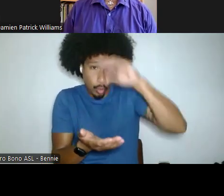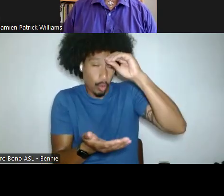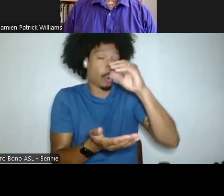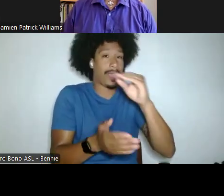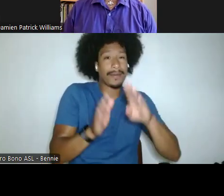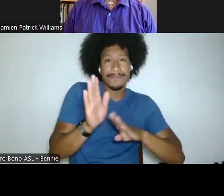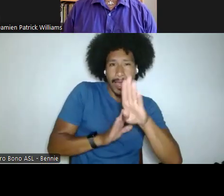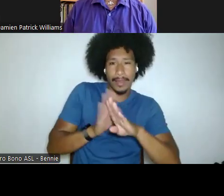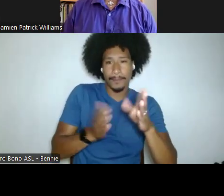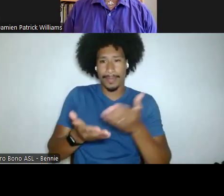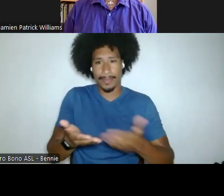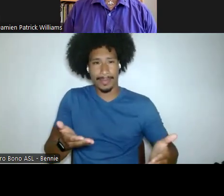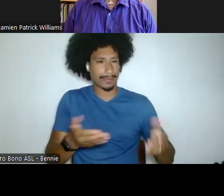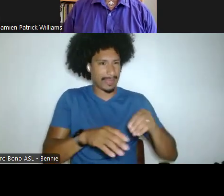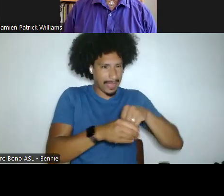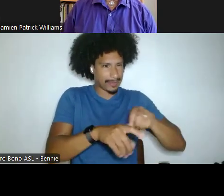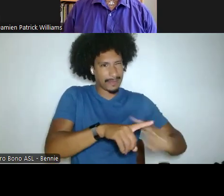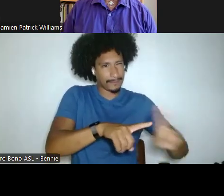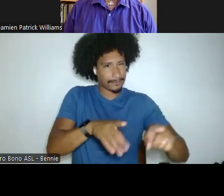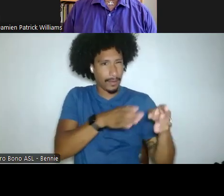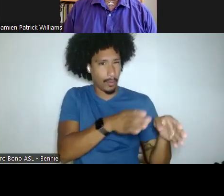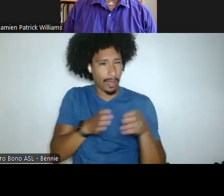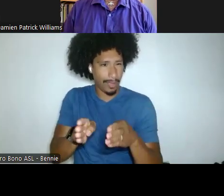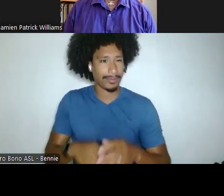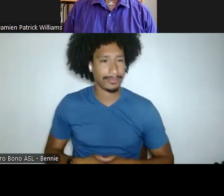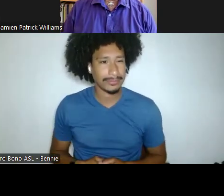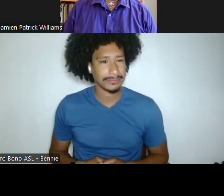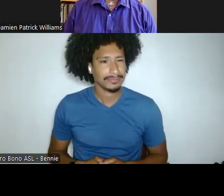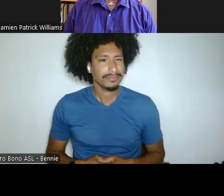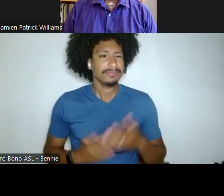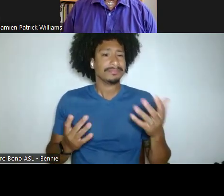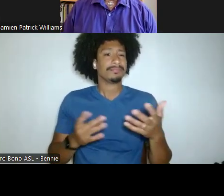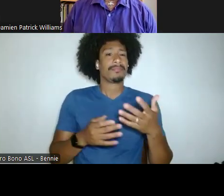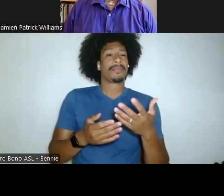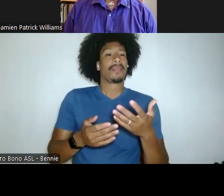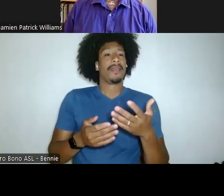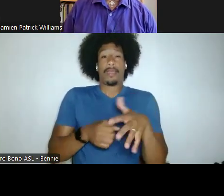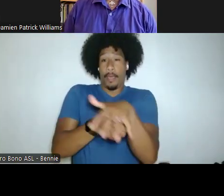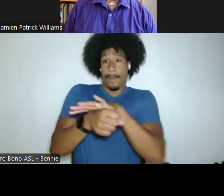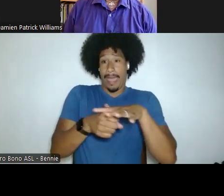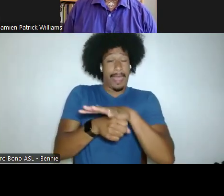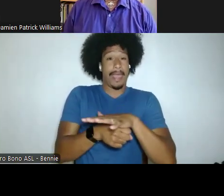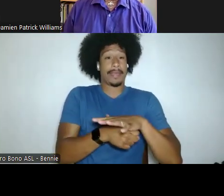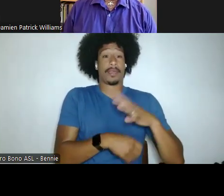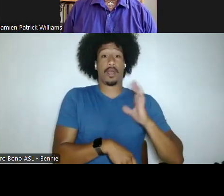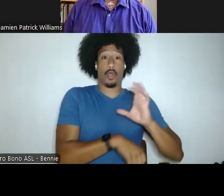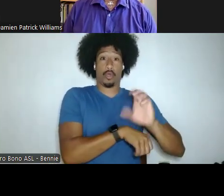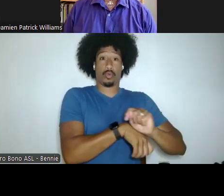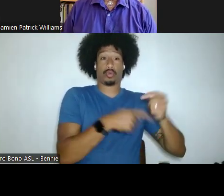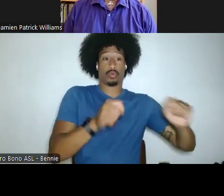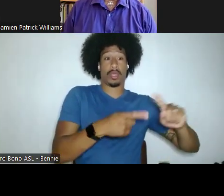ways. Places where the space that our consultants have been meaning to test in has been inaccessible.